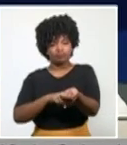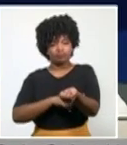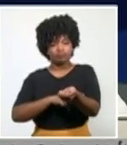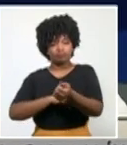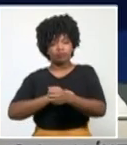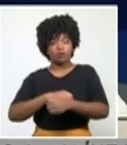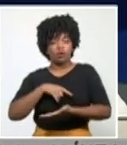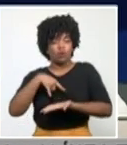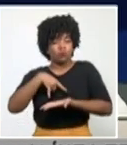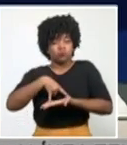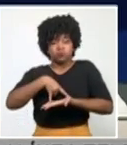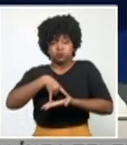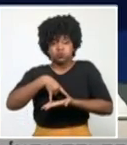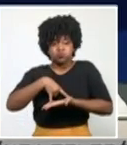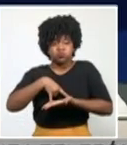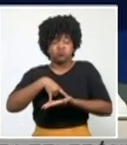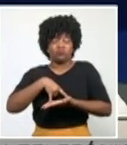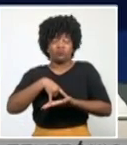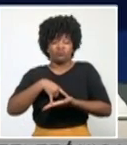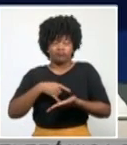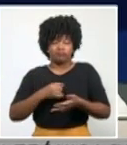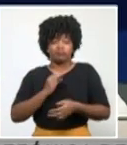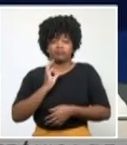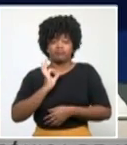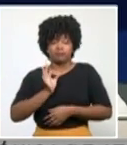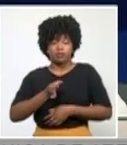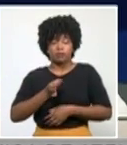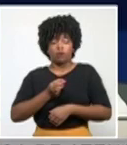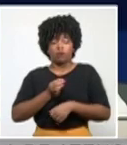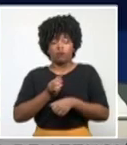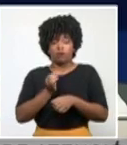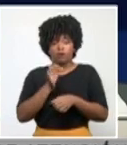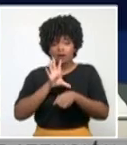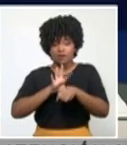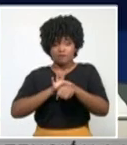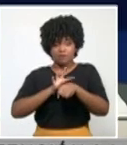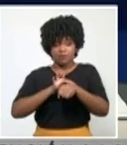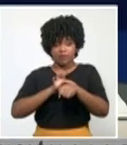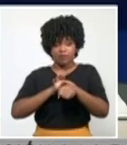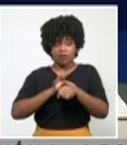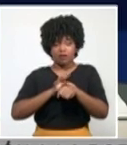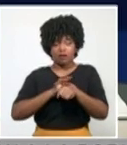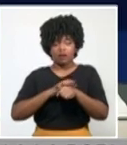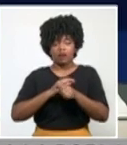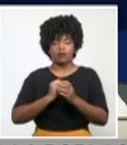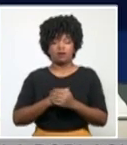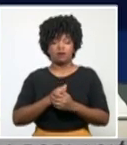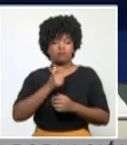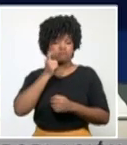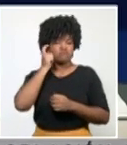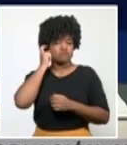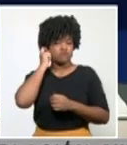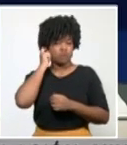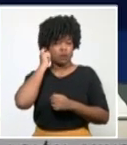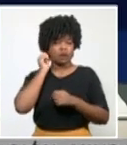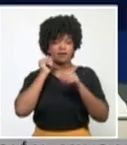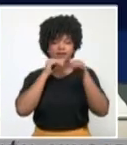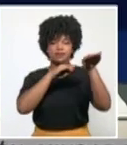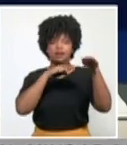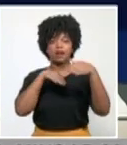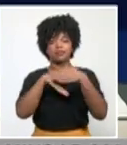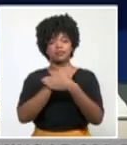16 at the nursing home in Santa Clara. She had been admitted initially. She